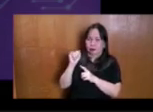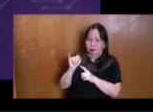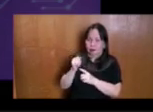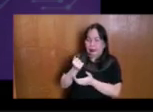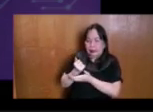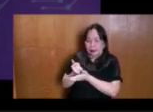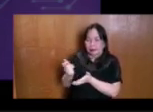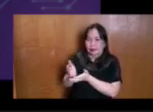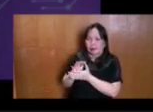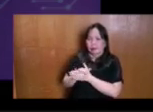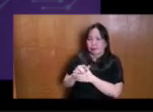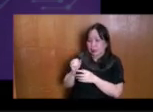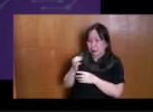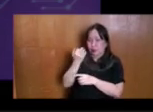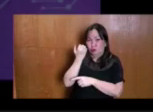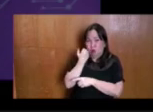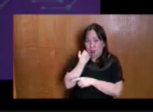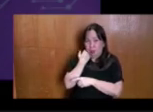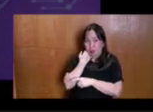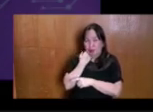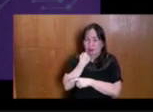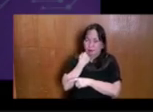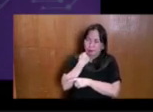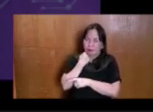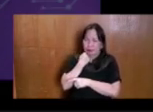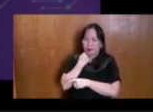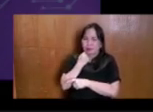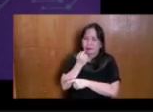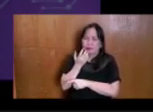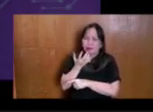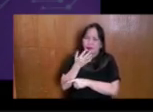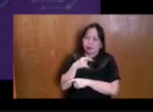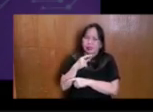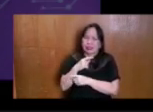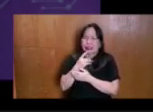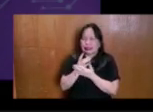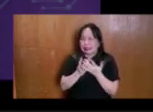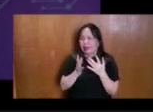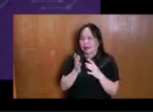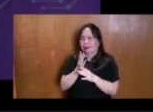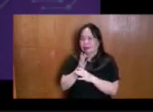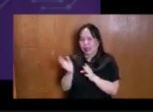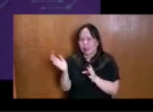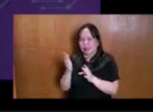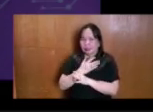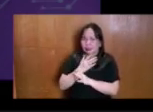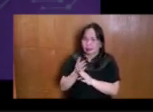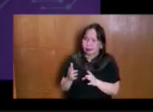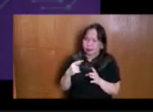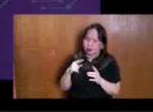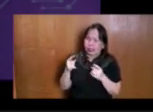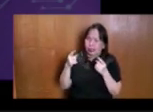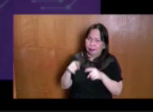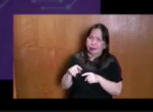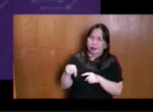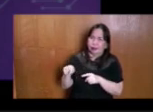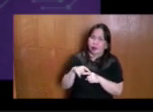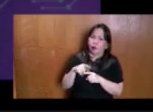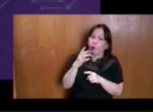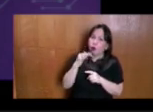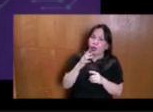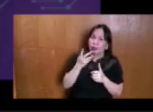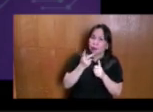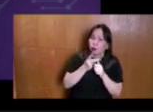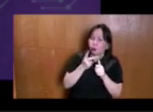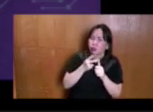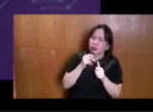But short of that, you may have misfirings happening because some priorities